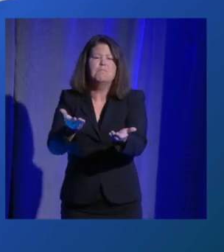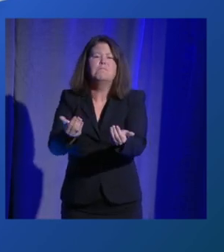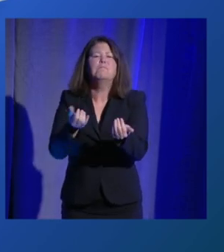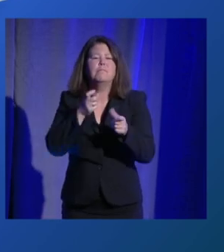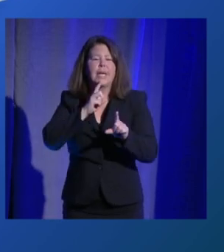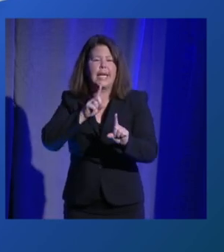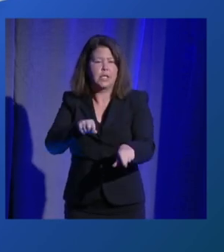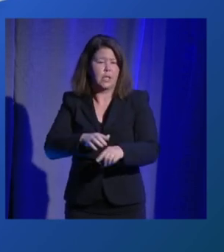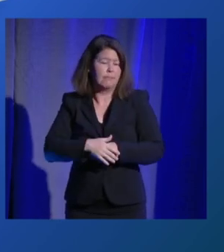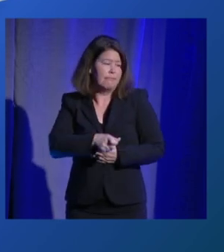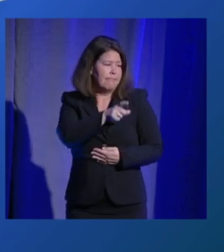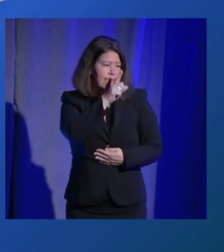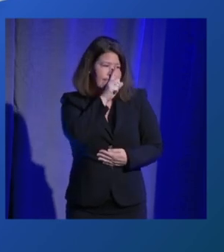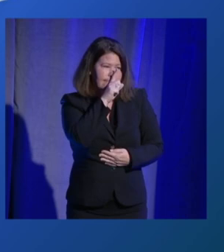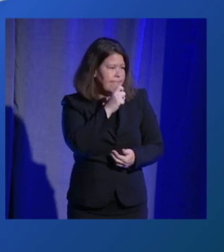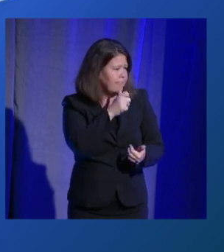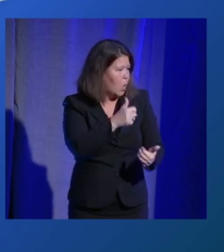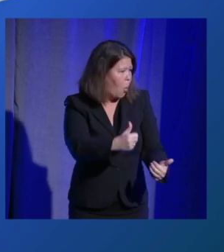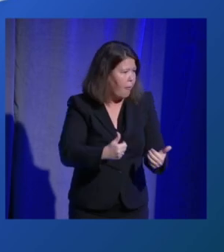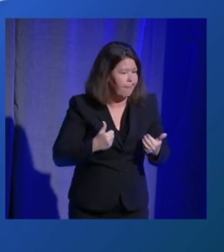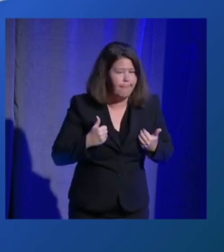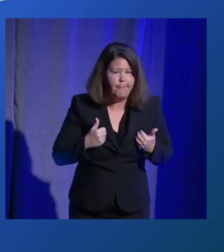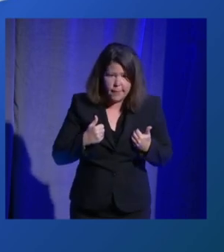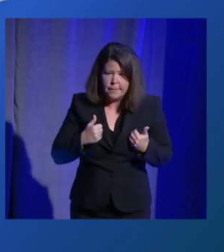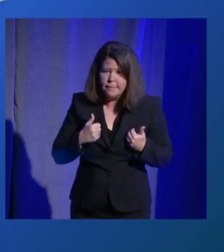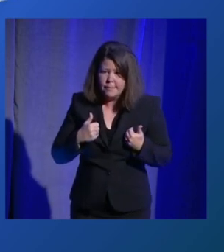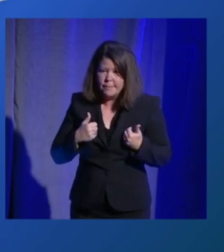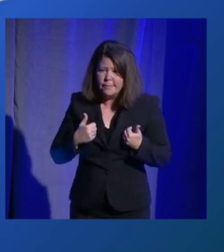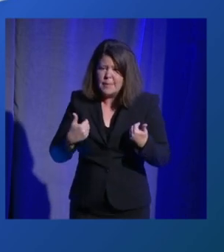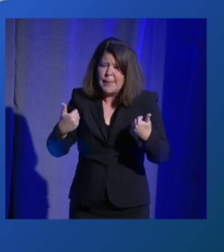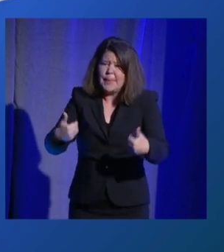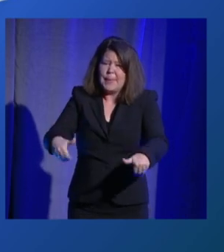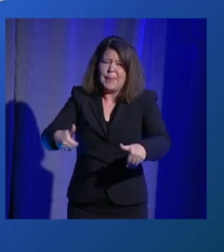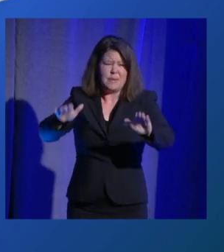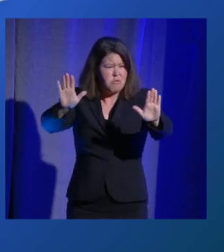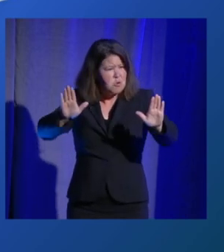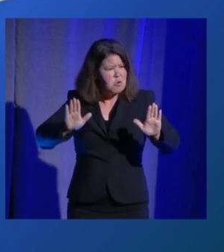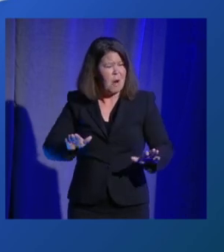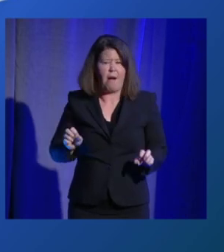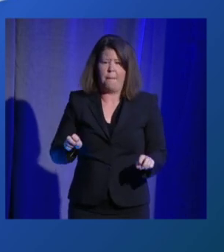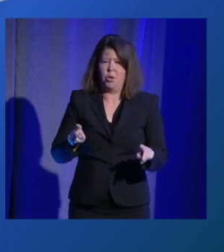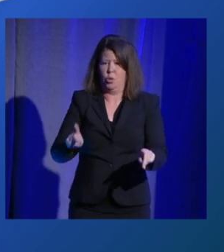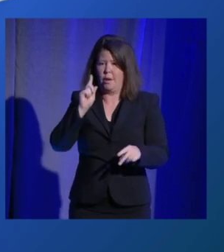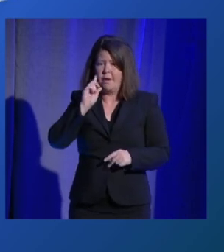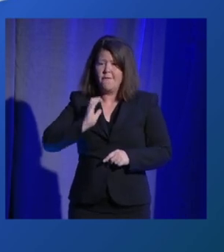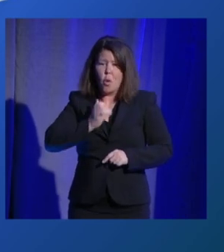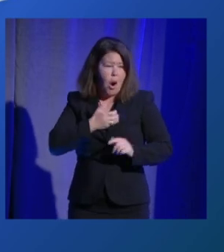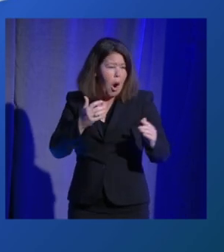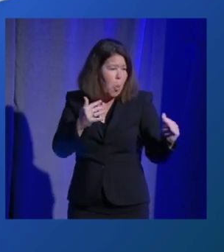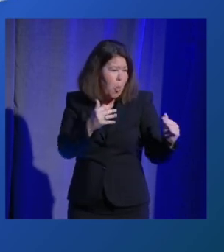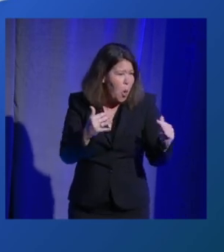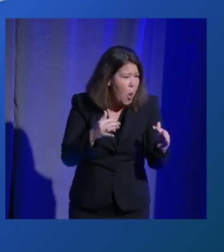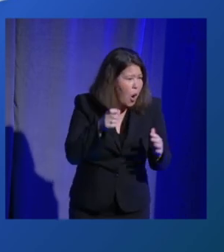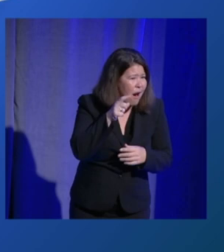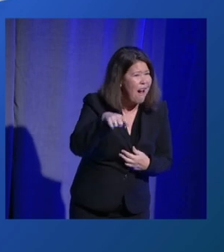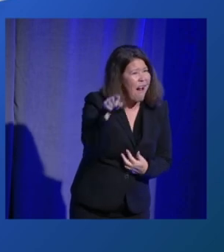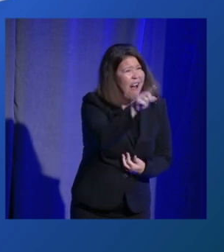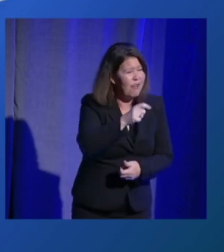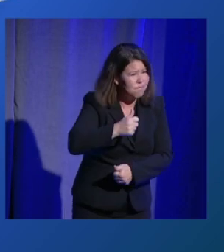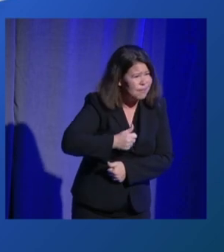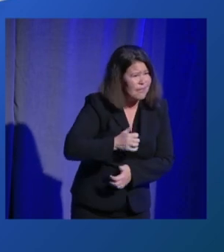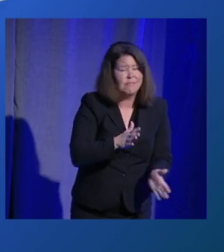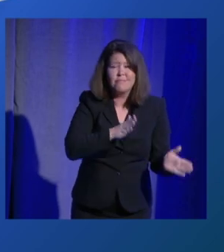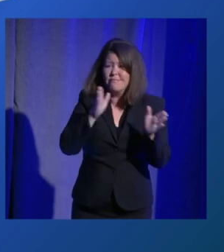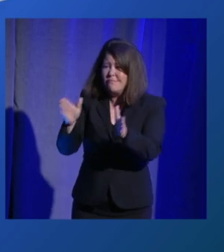it doesn't exist so that's the great opportunity it's a great opportunity for our Warf Fighters it's a great opportunity for our